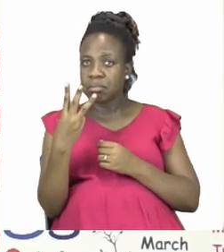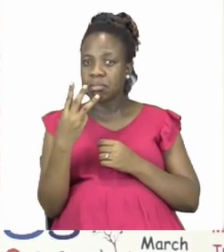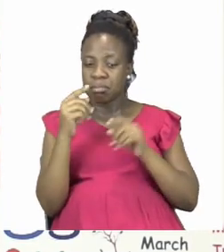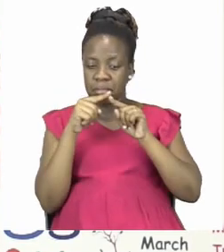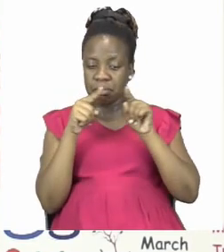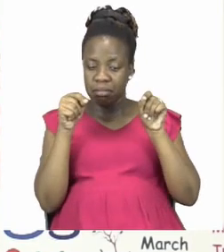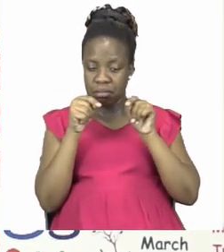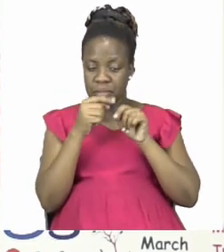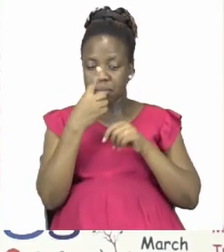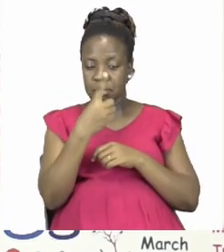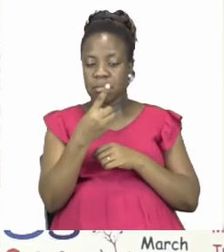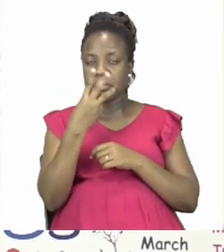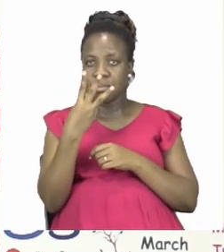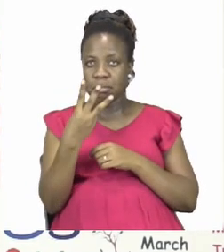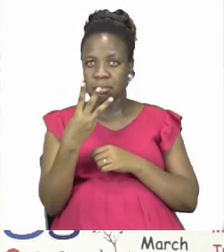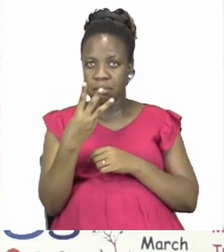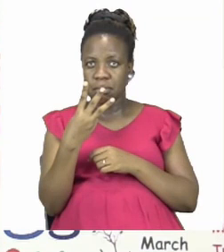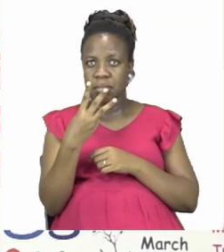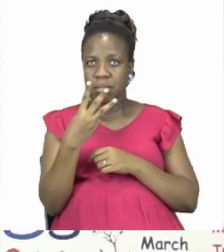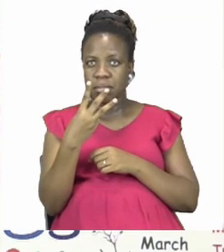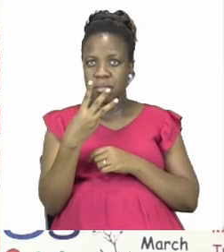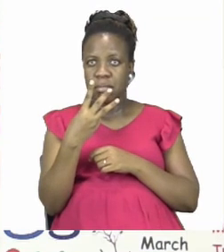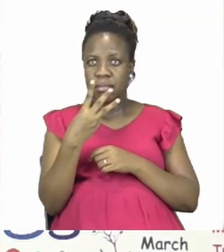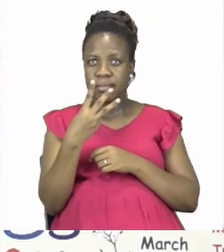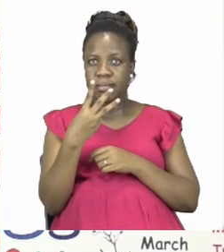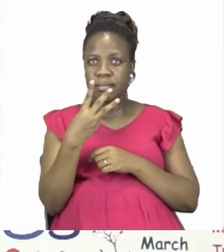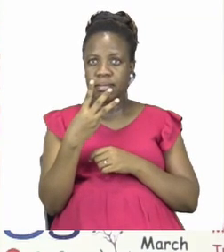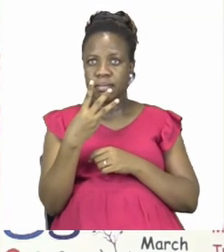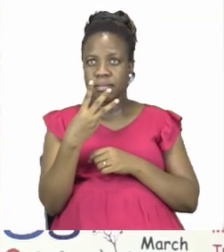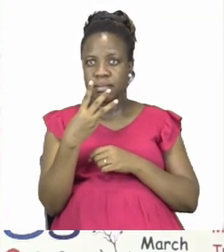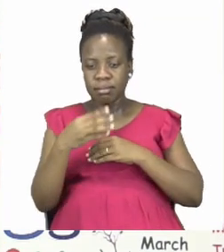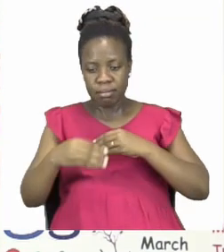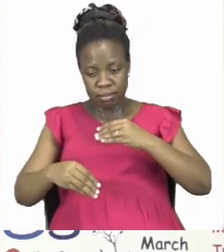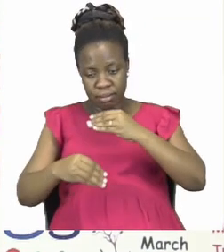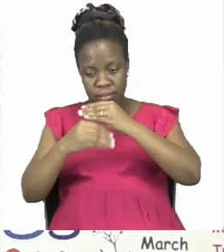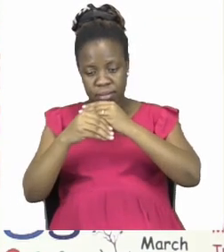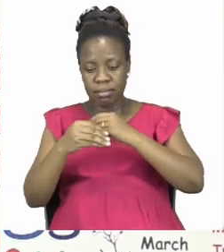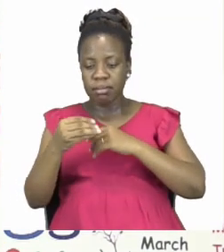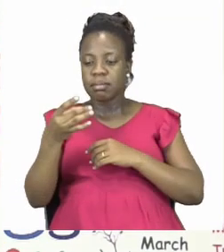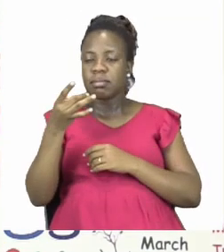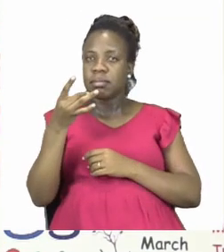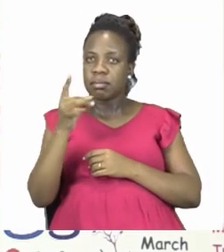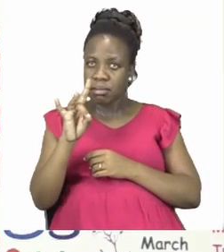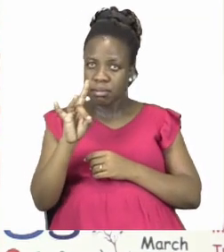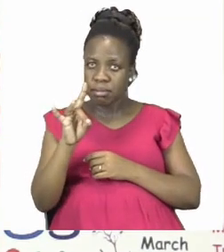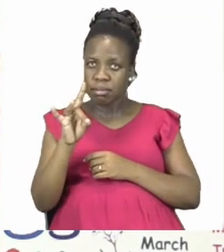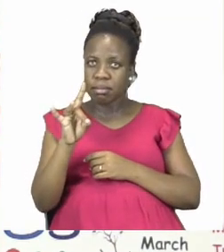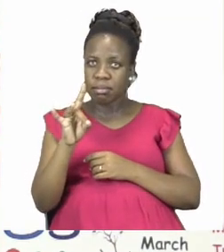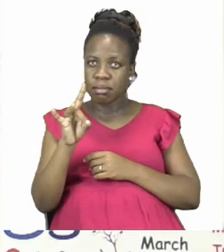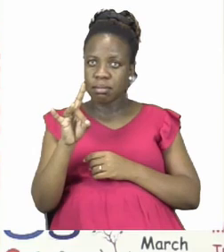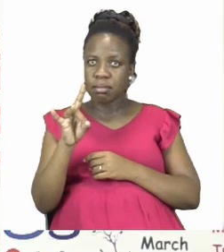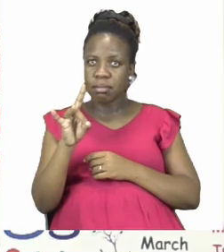the answer, which is 13. And then you go further and you say 13